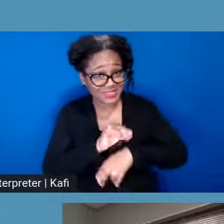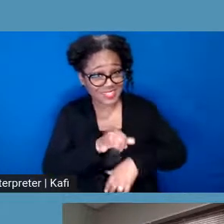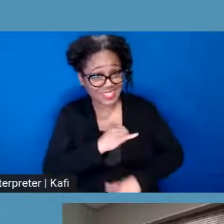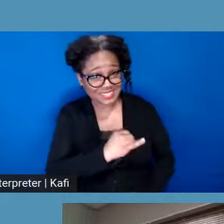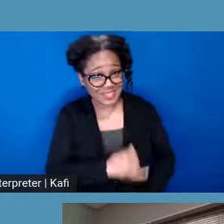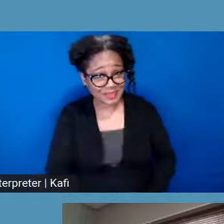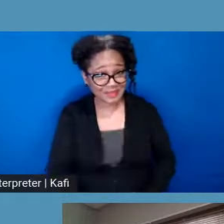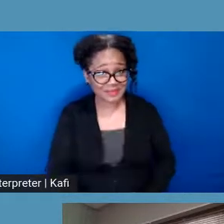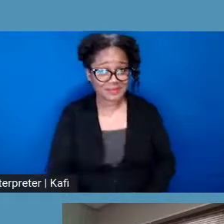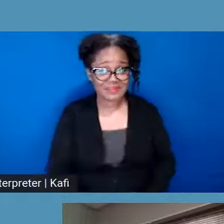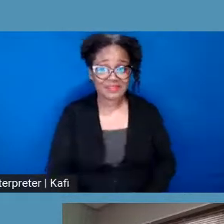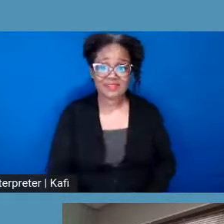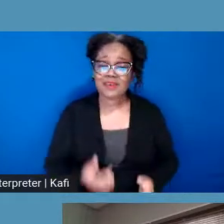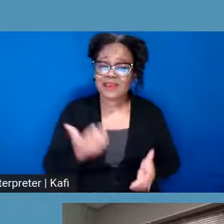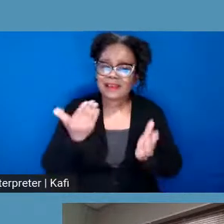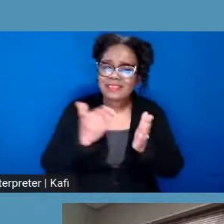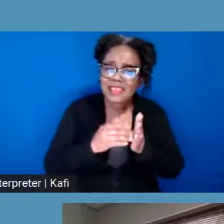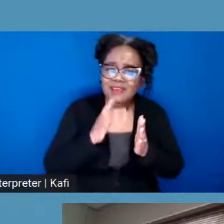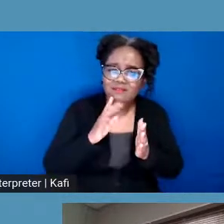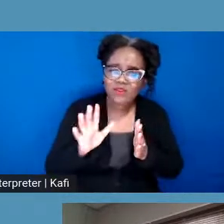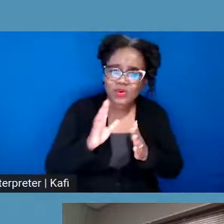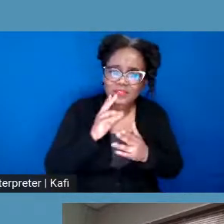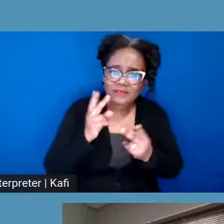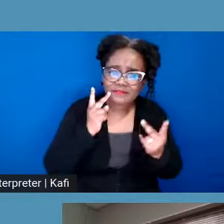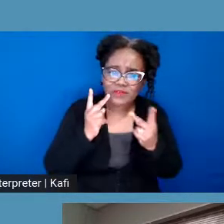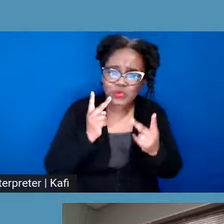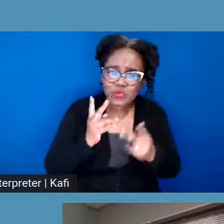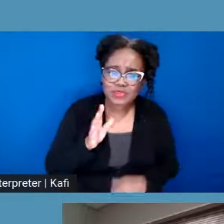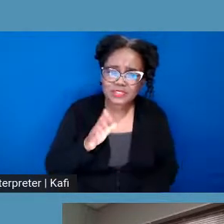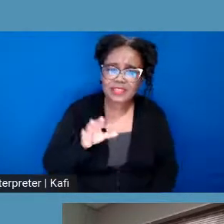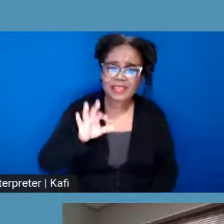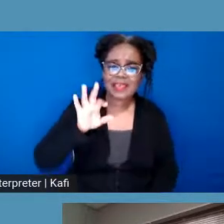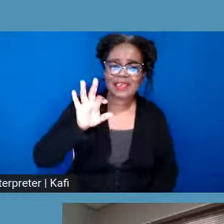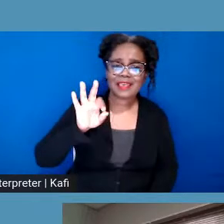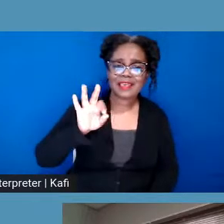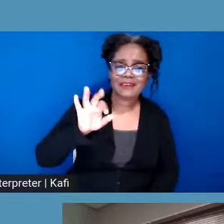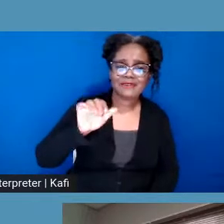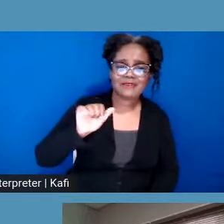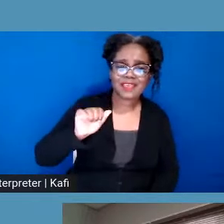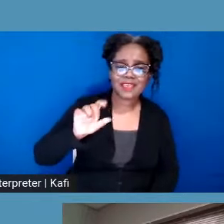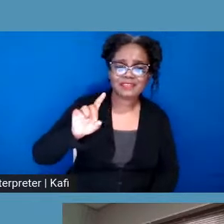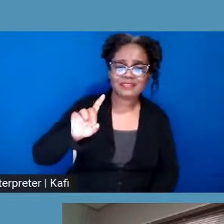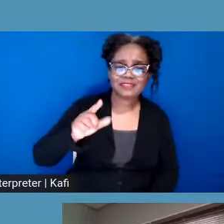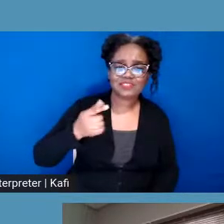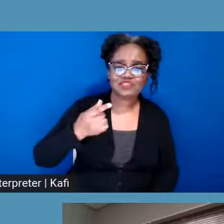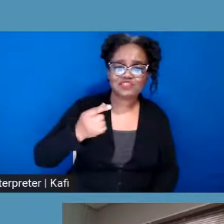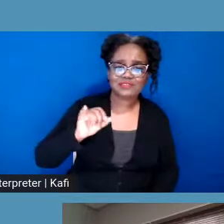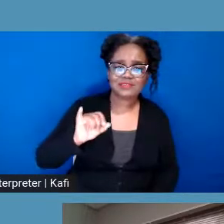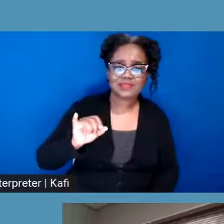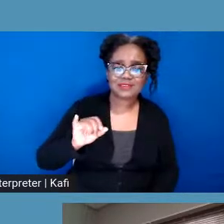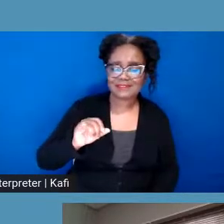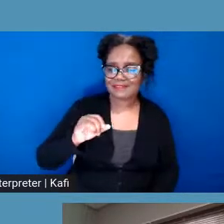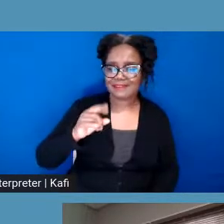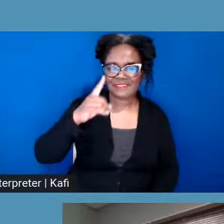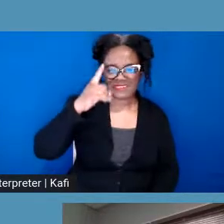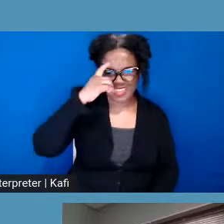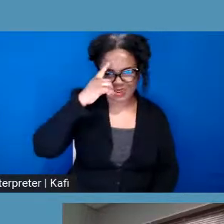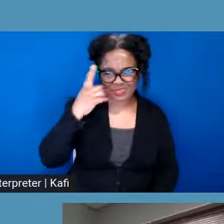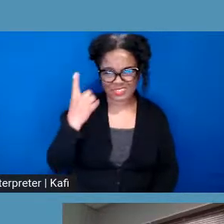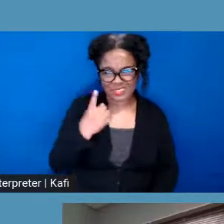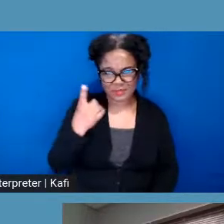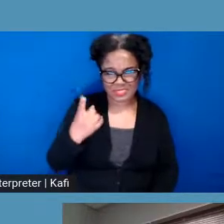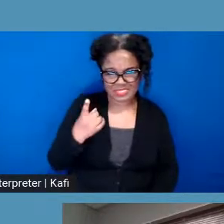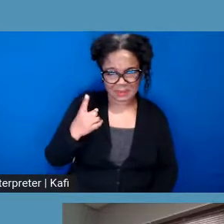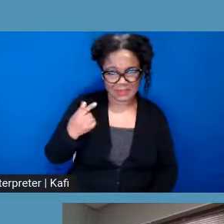That's great. And for our viewers, one more time, what was that acronym? Oh, FADGI, Federal something something guideline